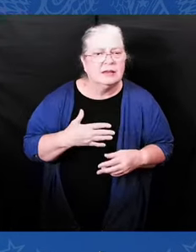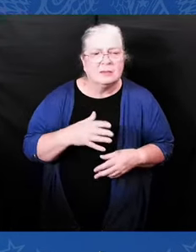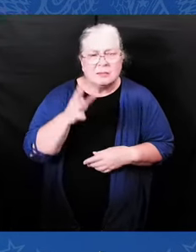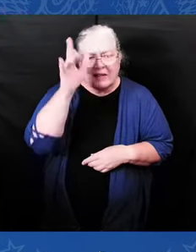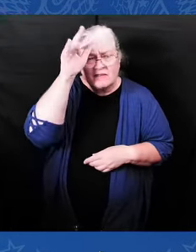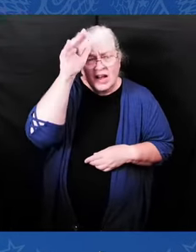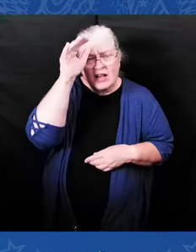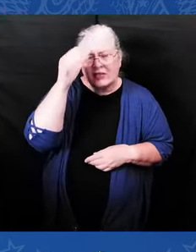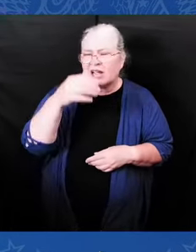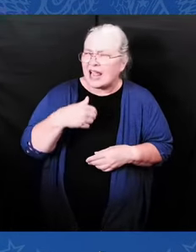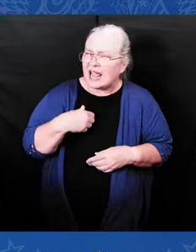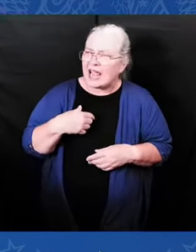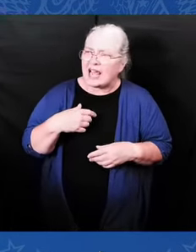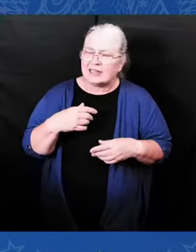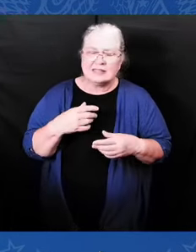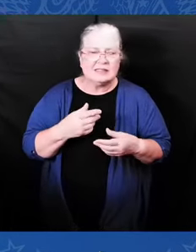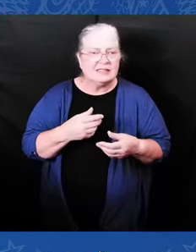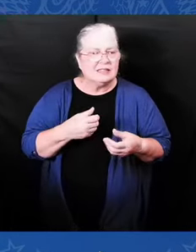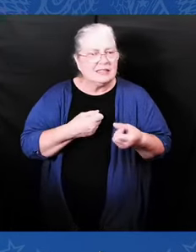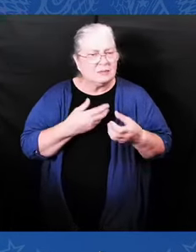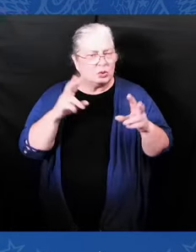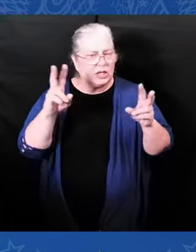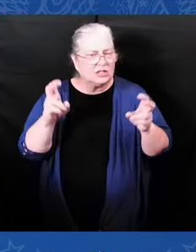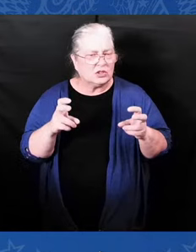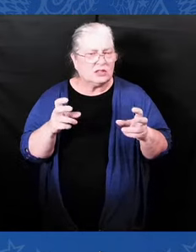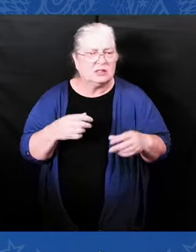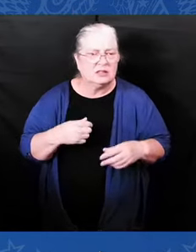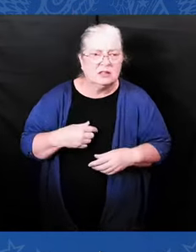able to look your kid in the eye and say, Honey, it's going to be okay.